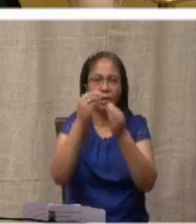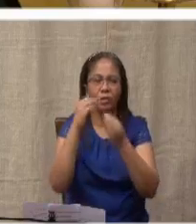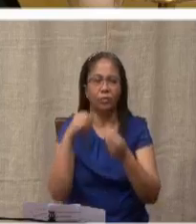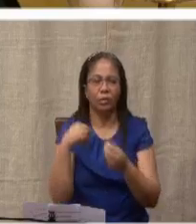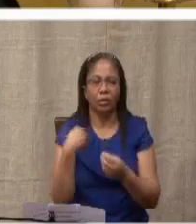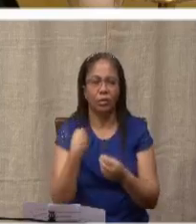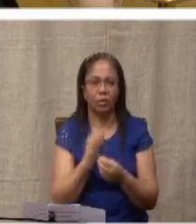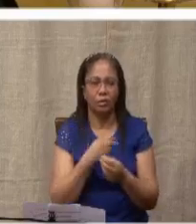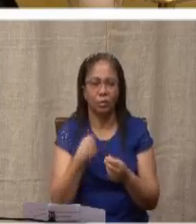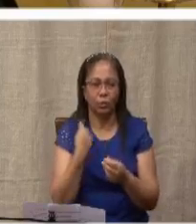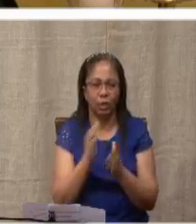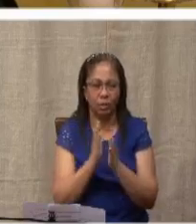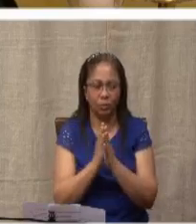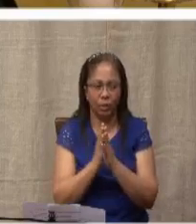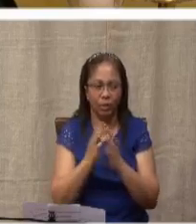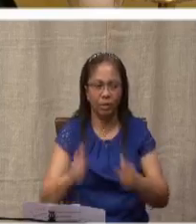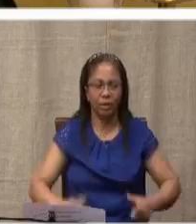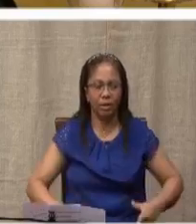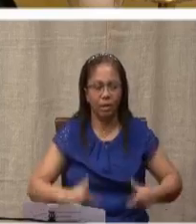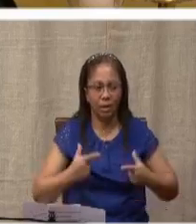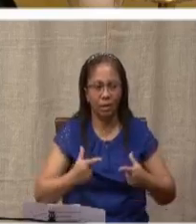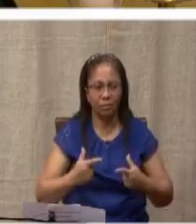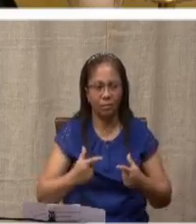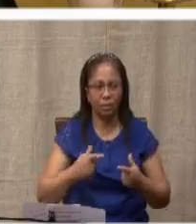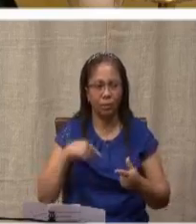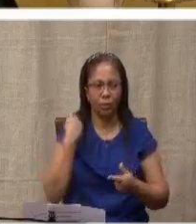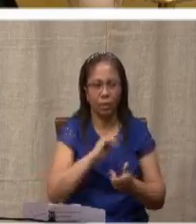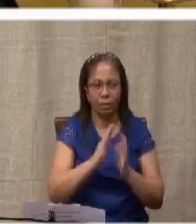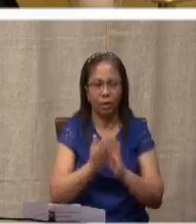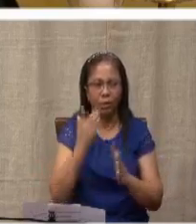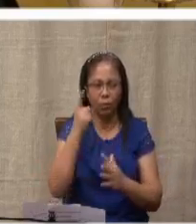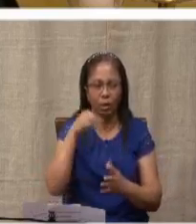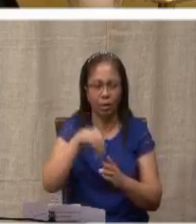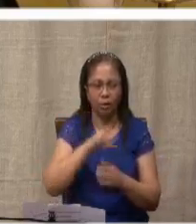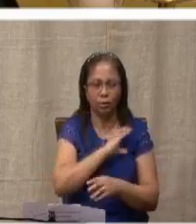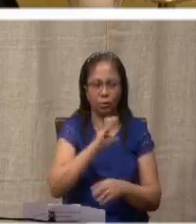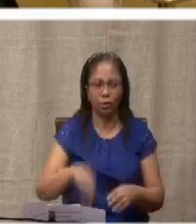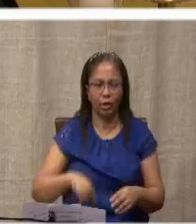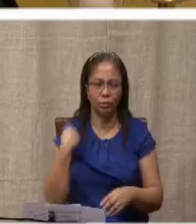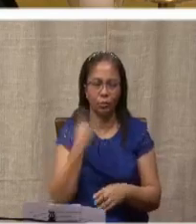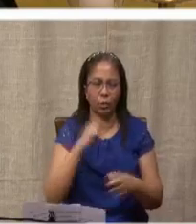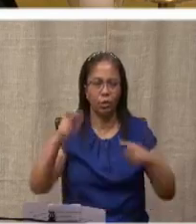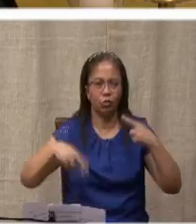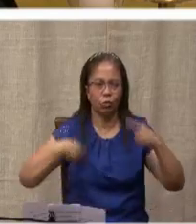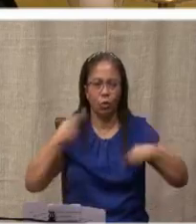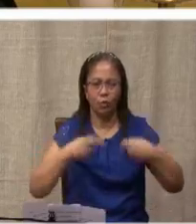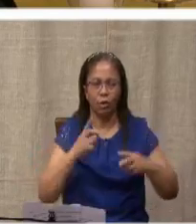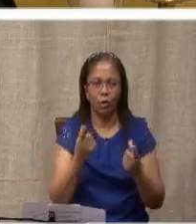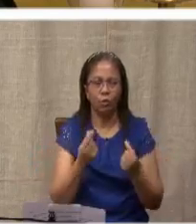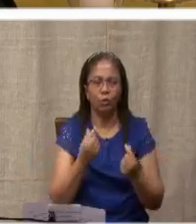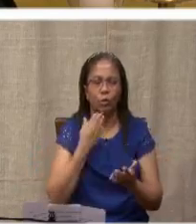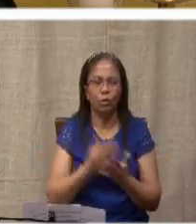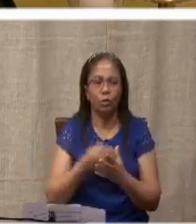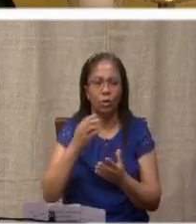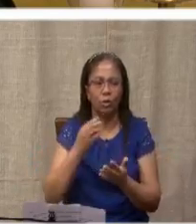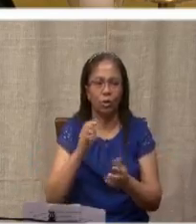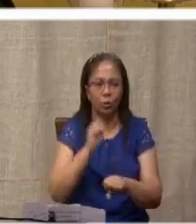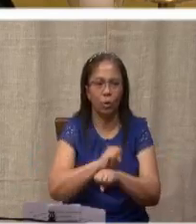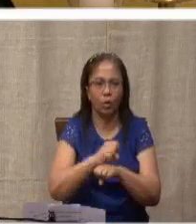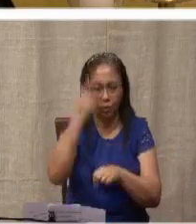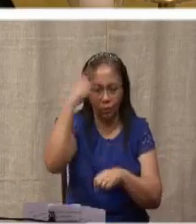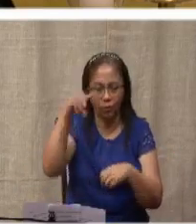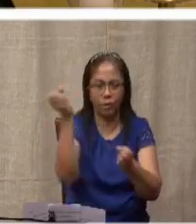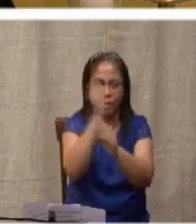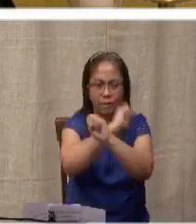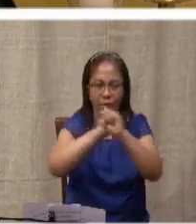pray so to live that made one in christ we may joyfully bear fruit for the salvation of the